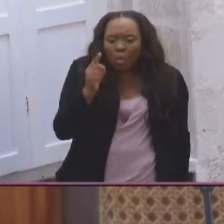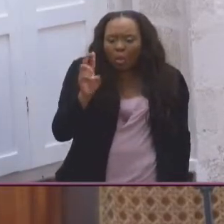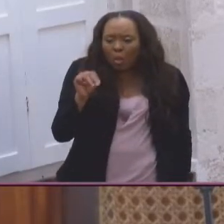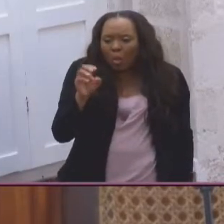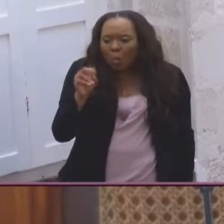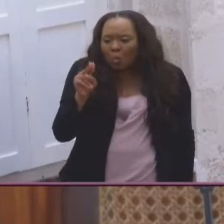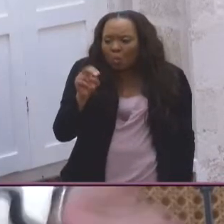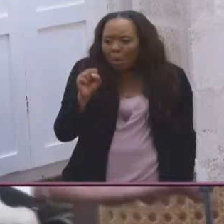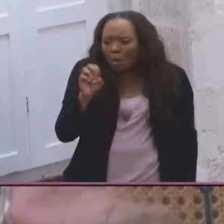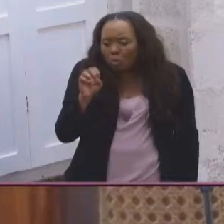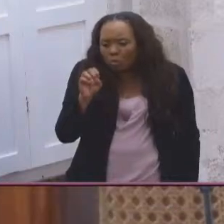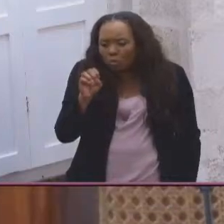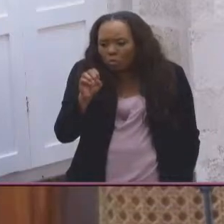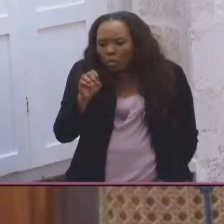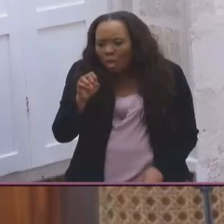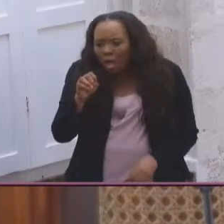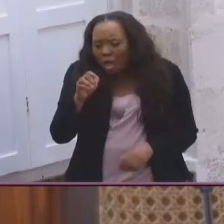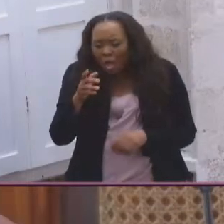is.